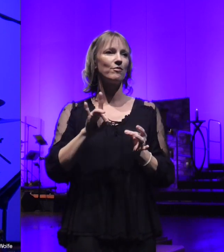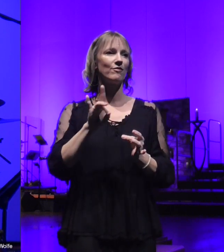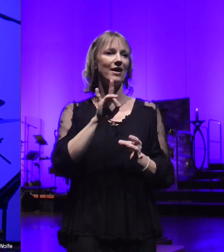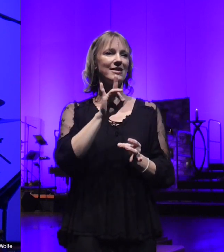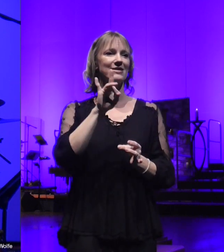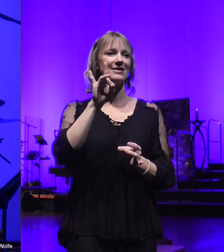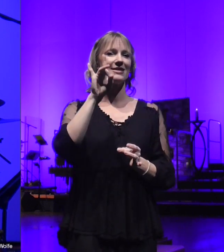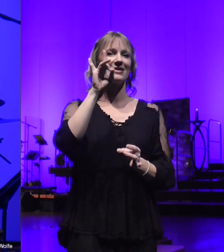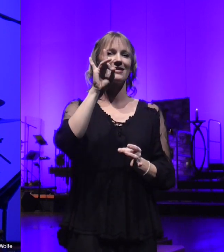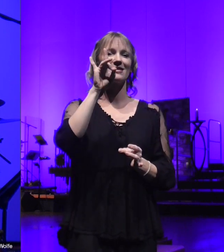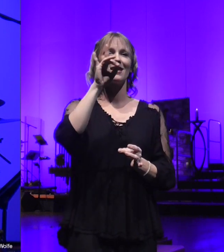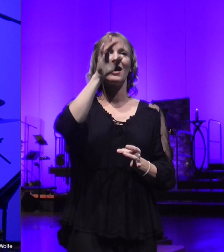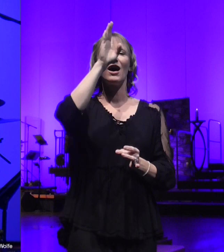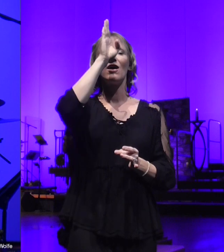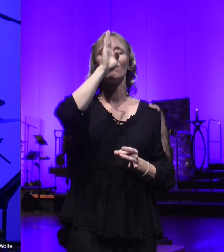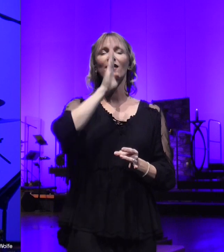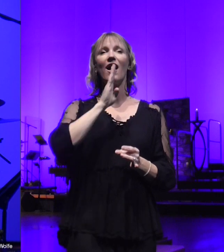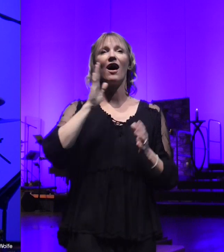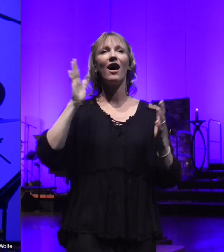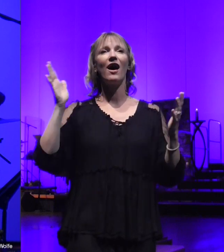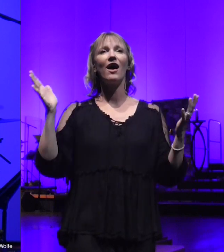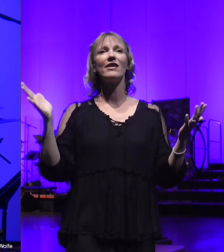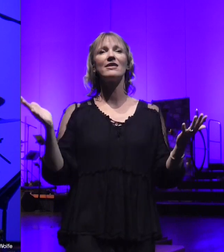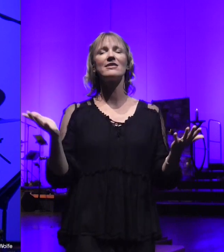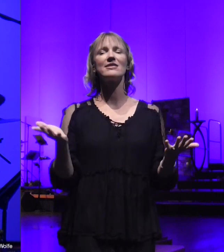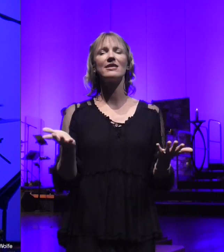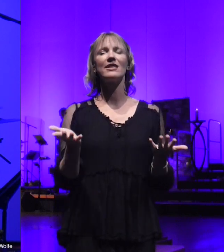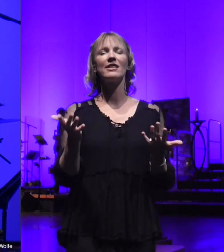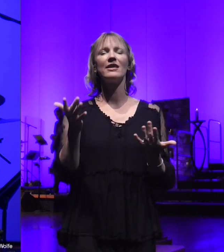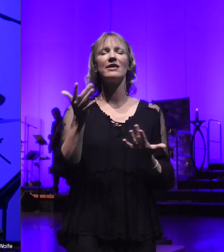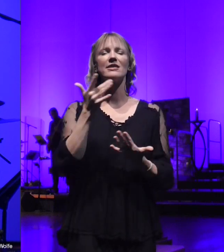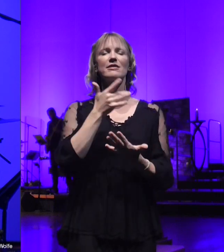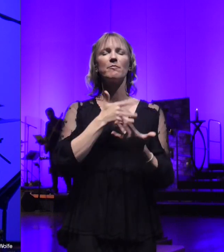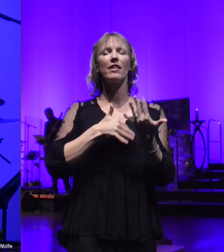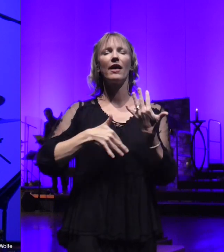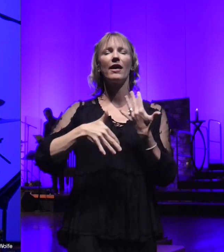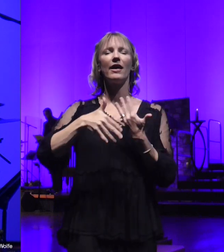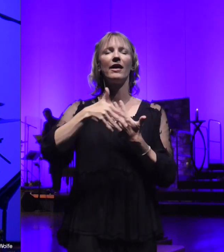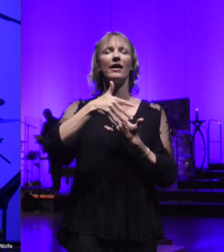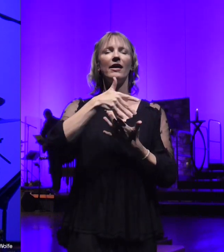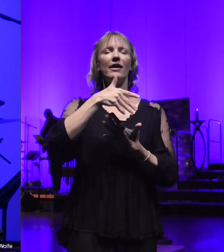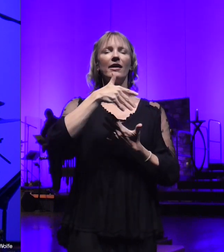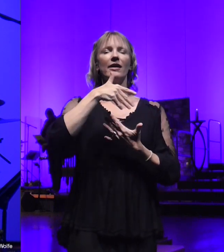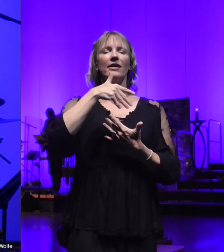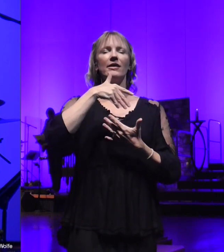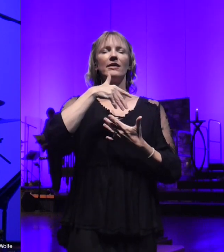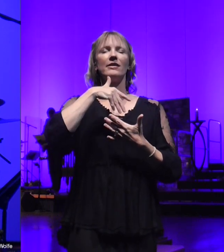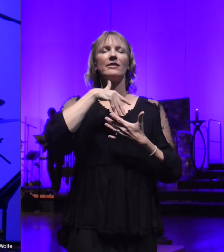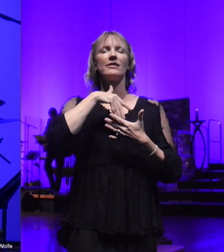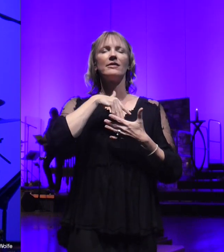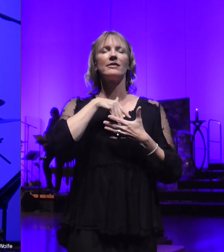Surely the presence of God is in this place.